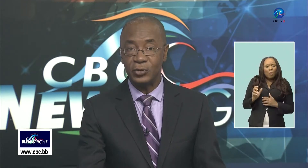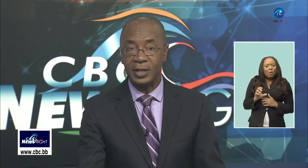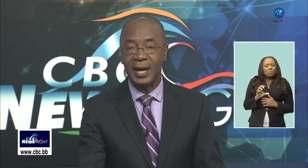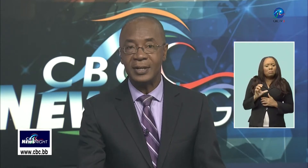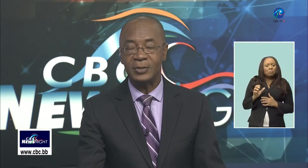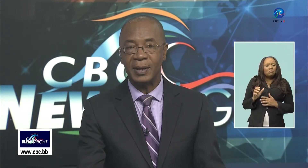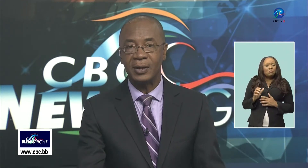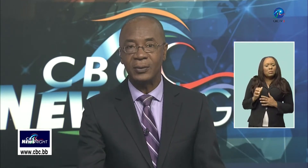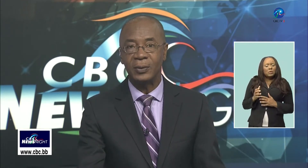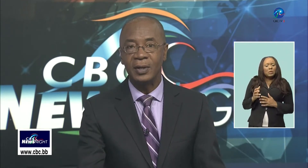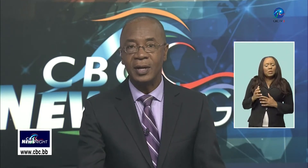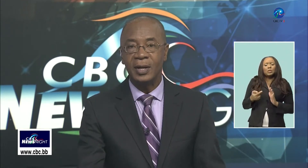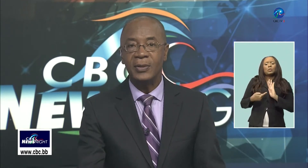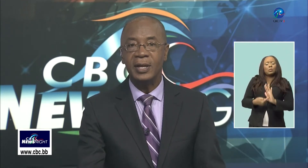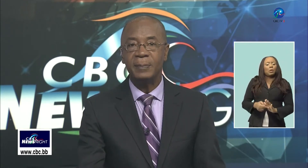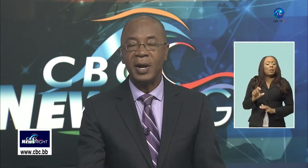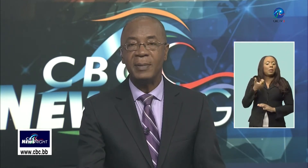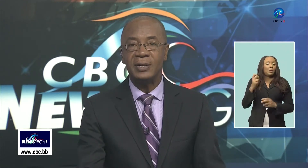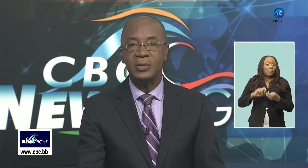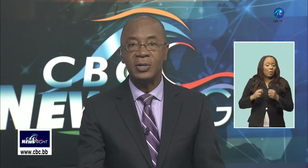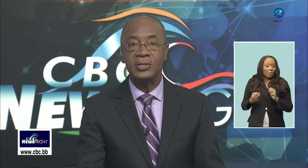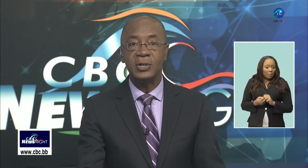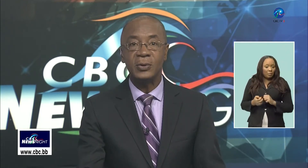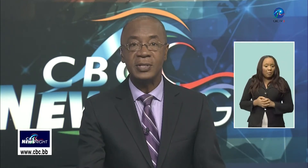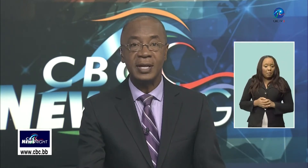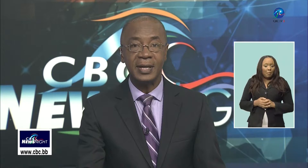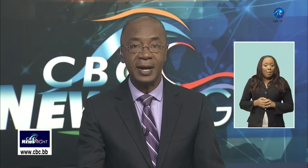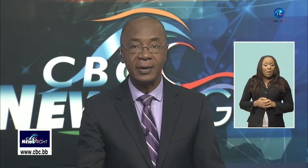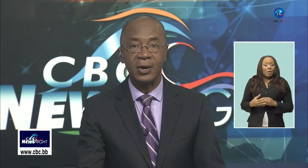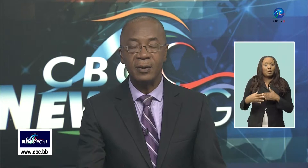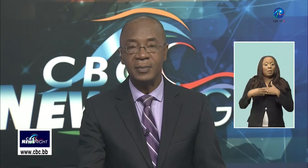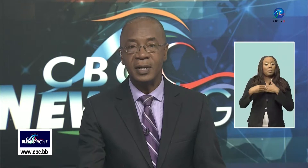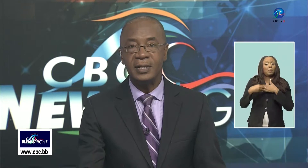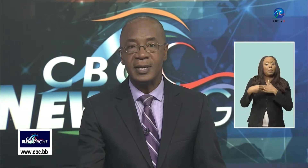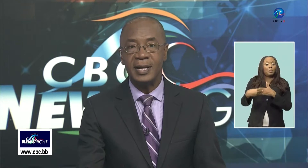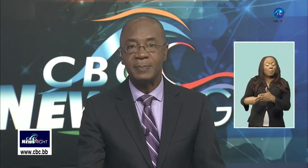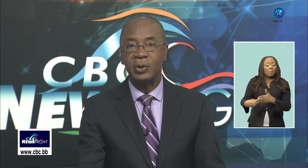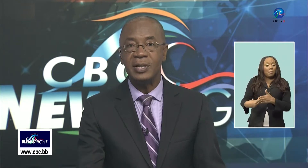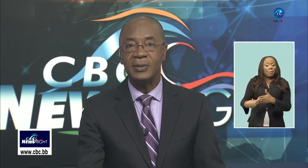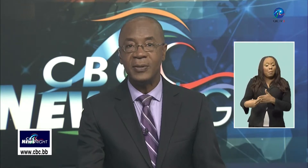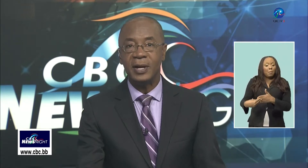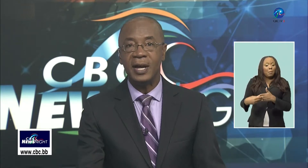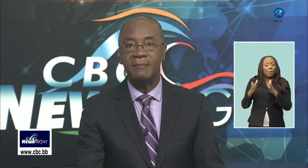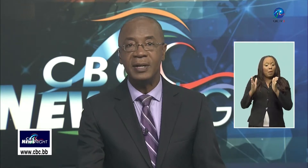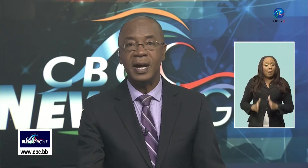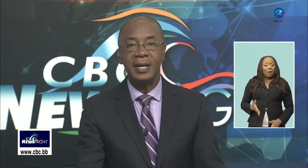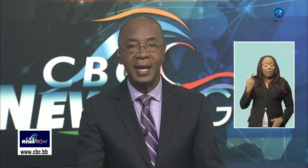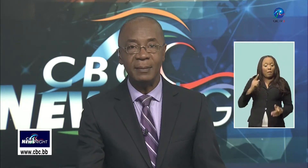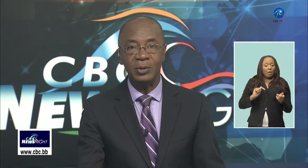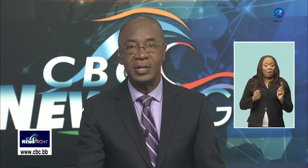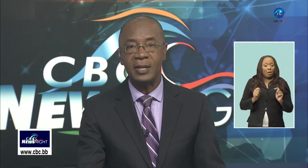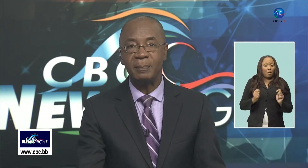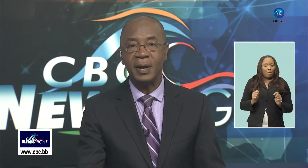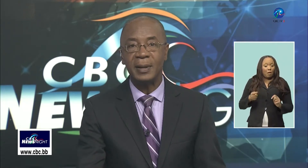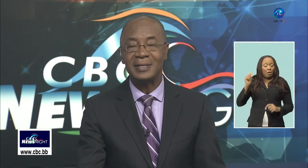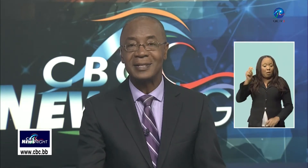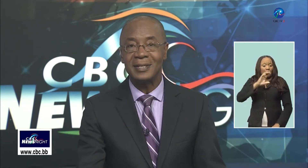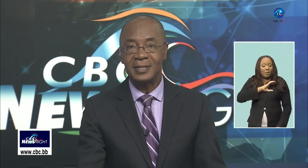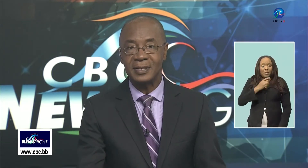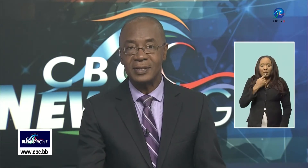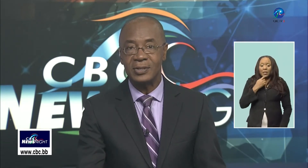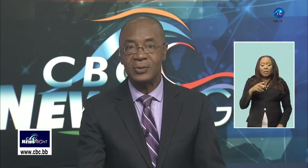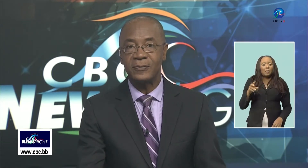in Trinidad and Tobago. The lead Prime Minister on security in Caricom says police there have been unable to get the